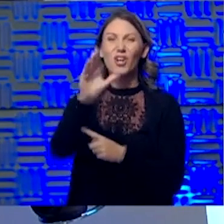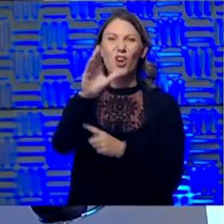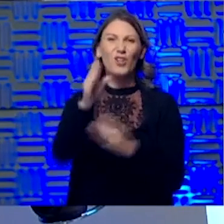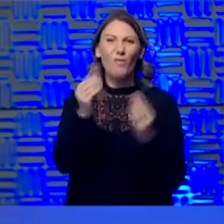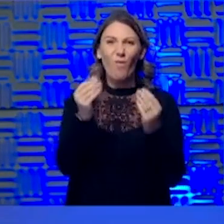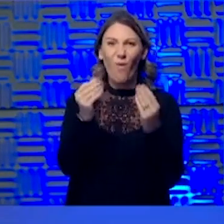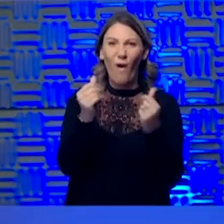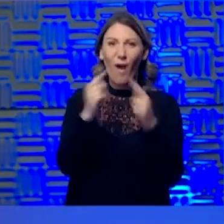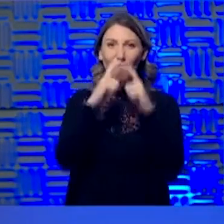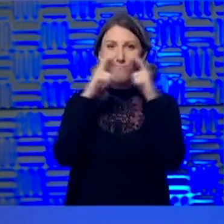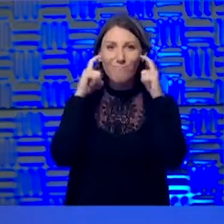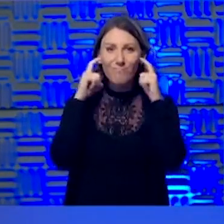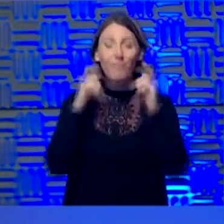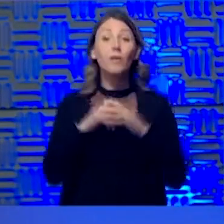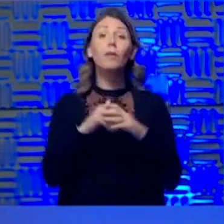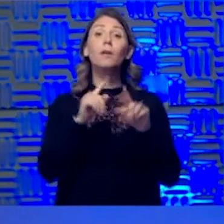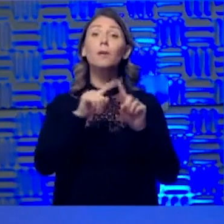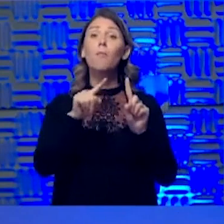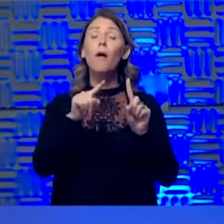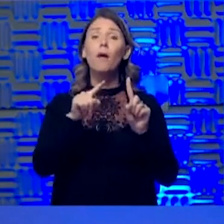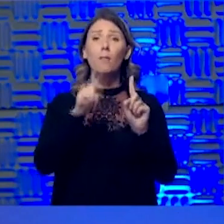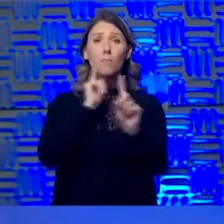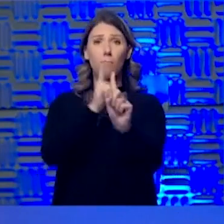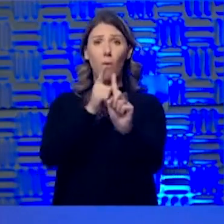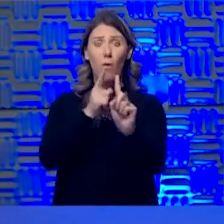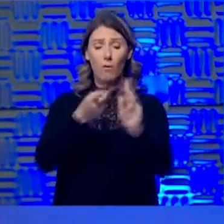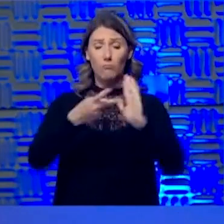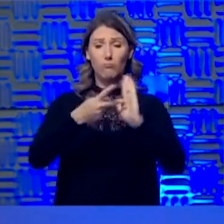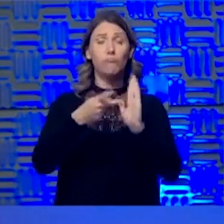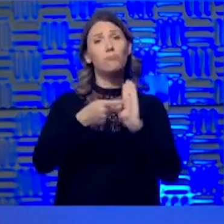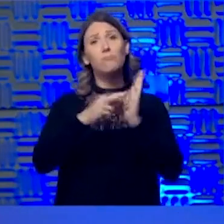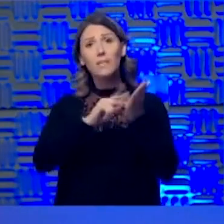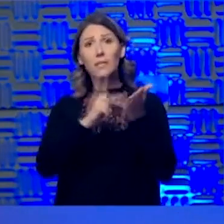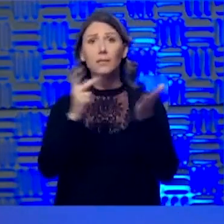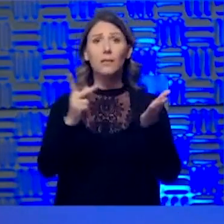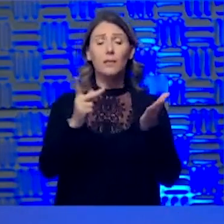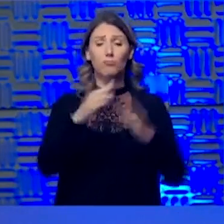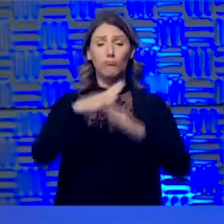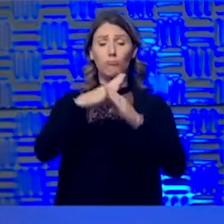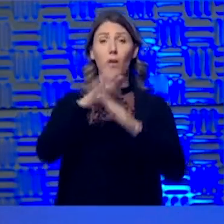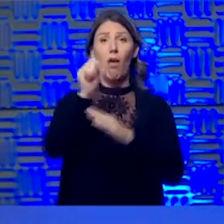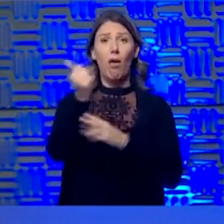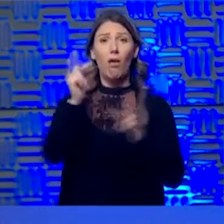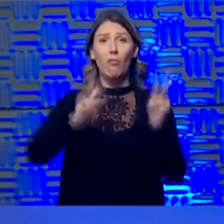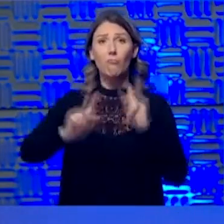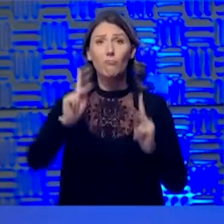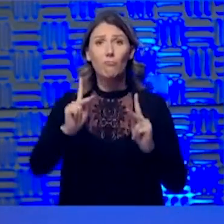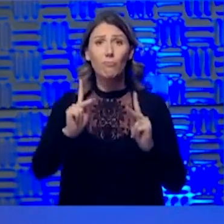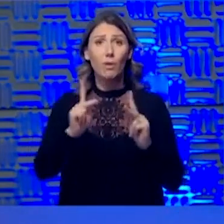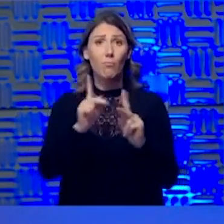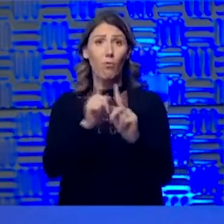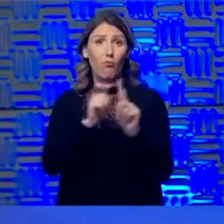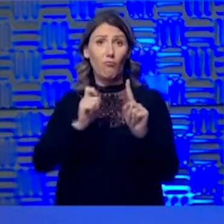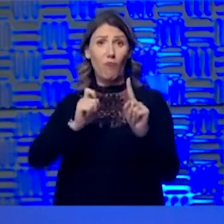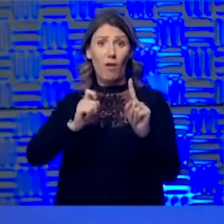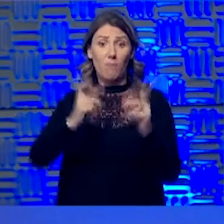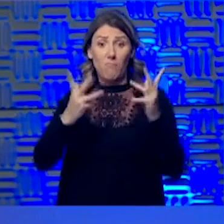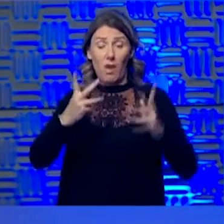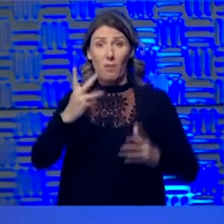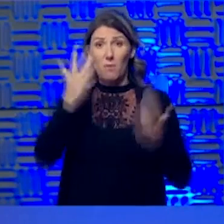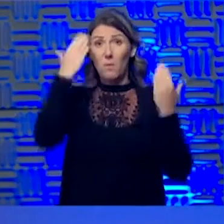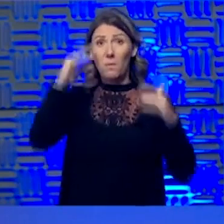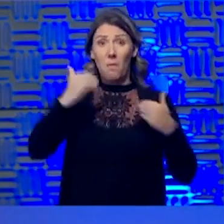to protect other people from you if you are having symptoms or may not be having symptoms and could possibly